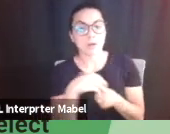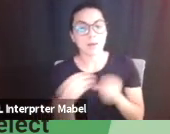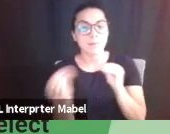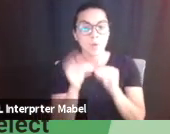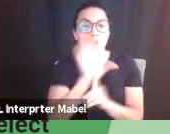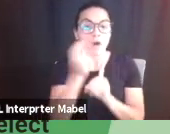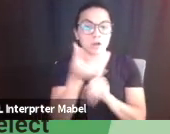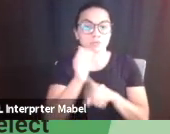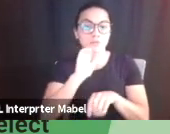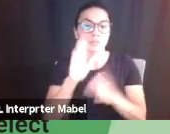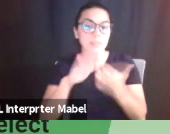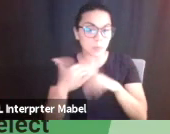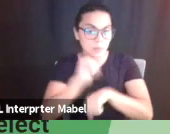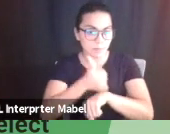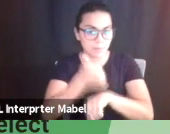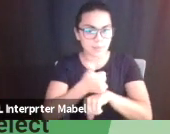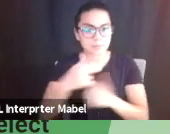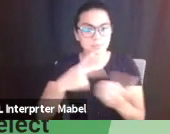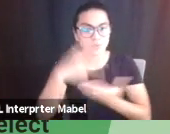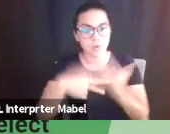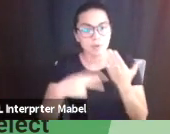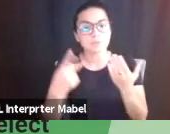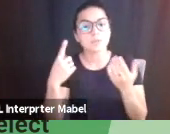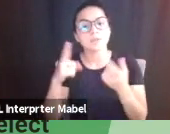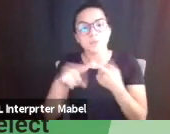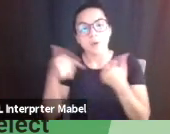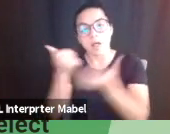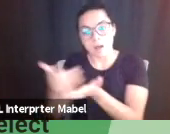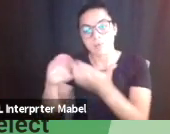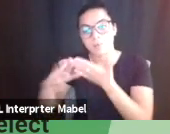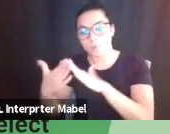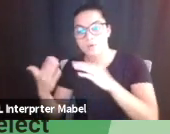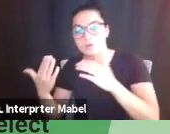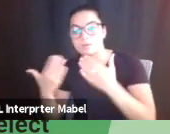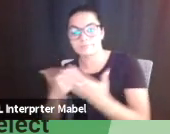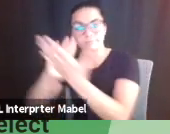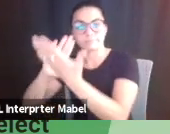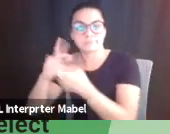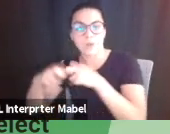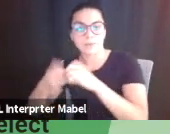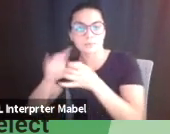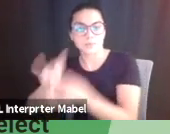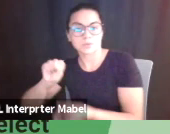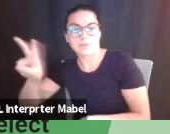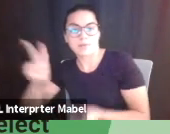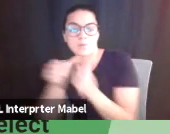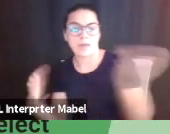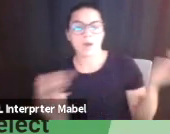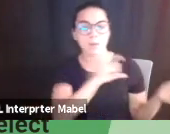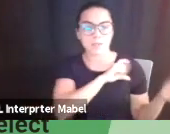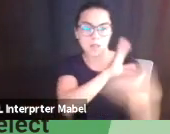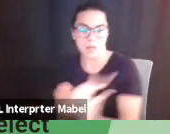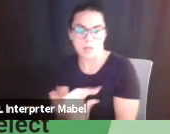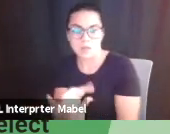programs that allow the community to address the problems of sexual violence without police involvement, including mental health services, family and